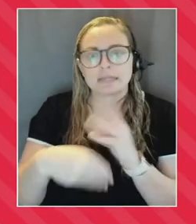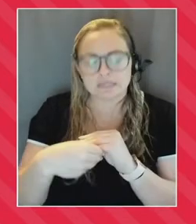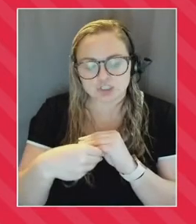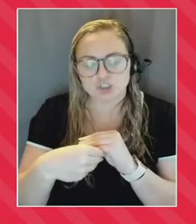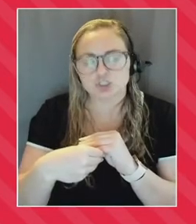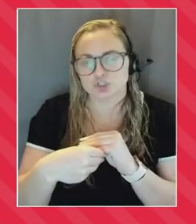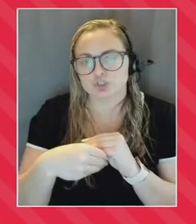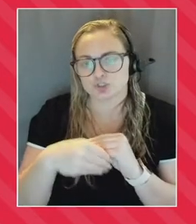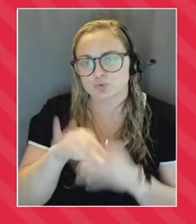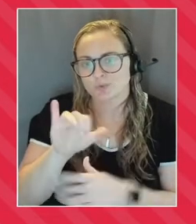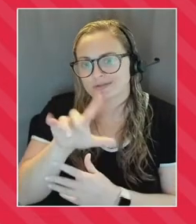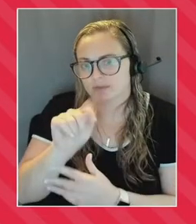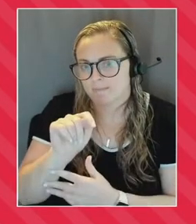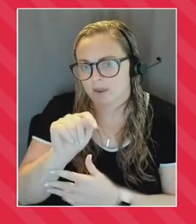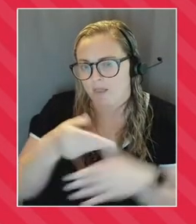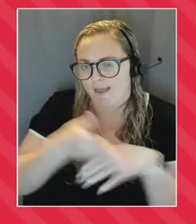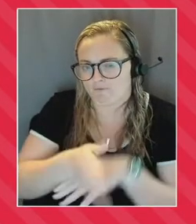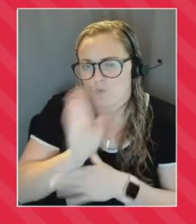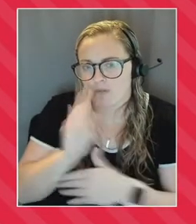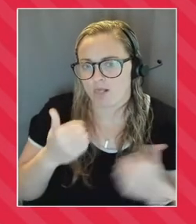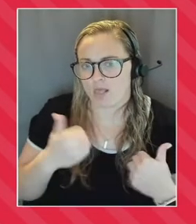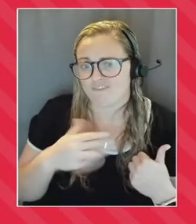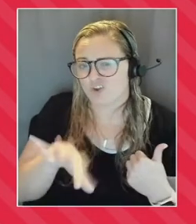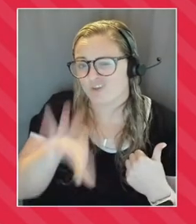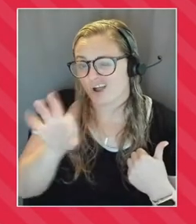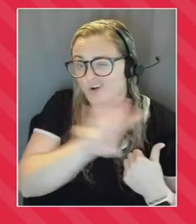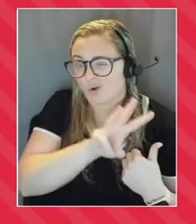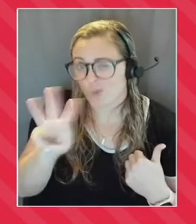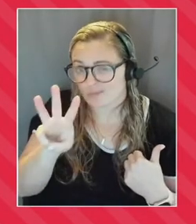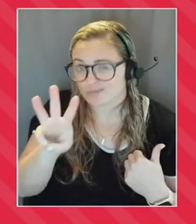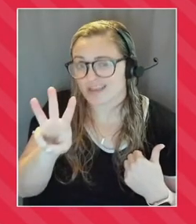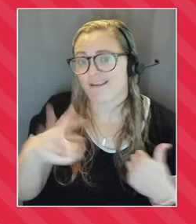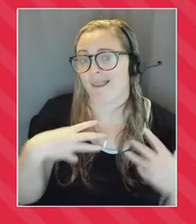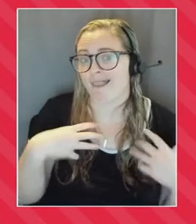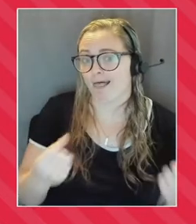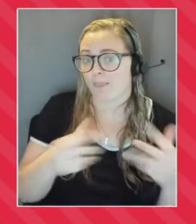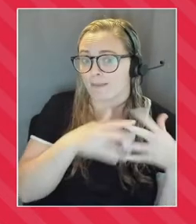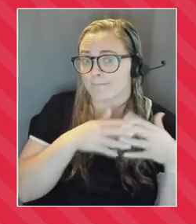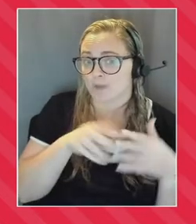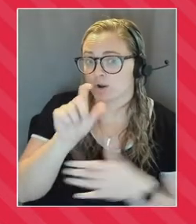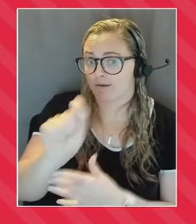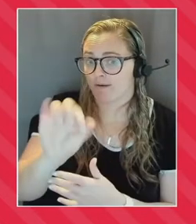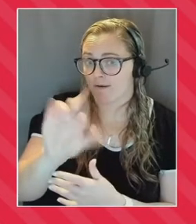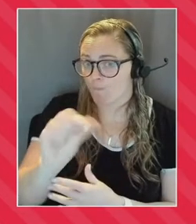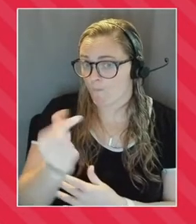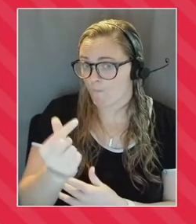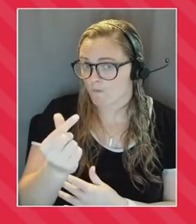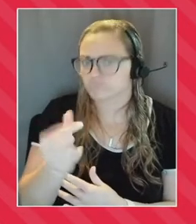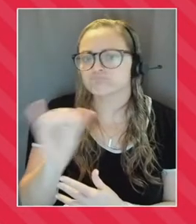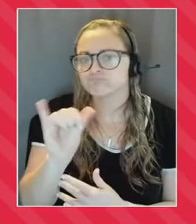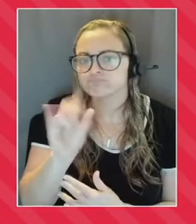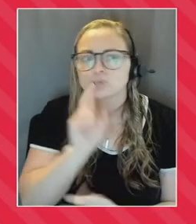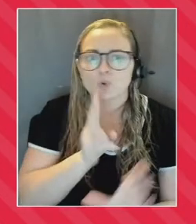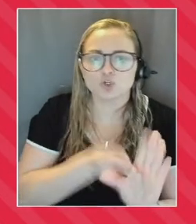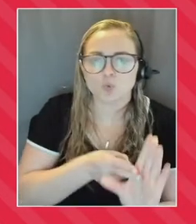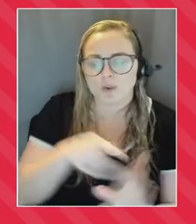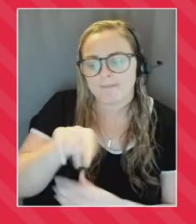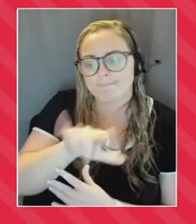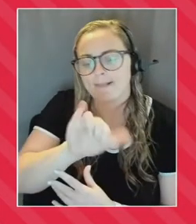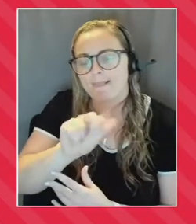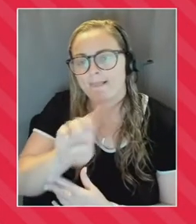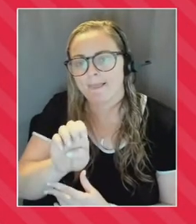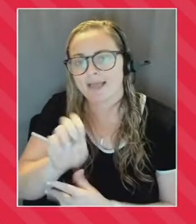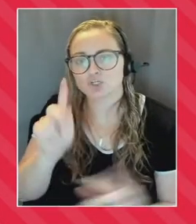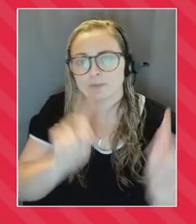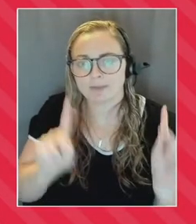And you can find that on our website at ahealthieramerica.org. You could also join a pledge of people that are joining